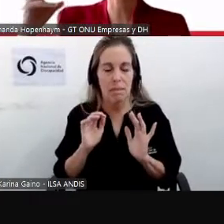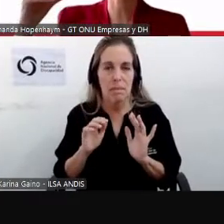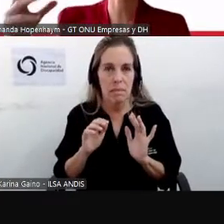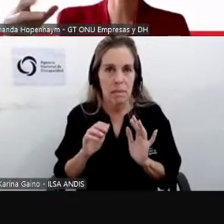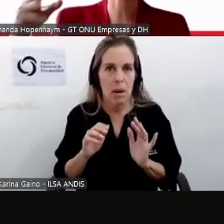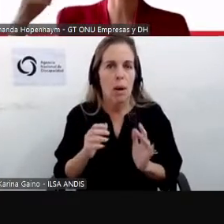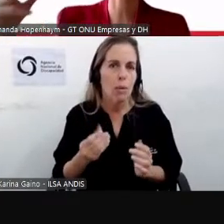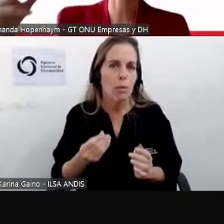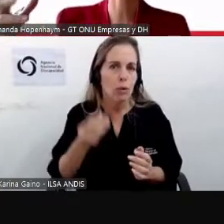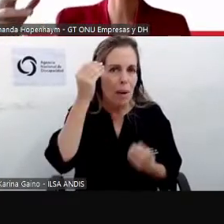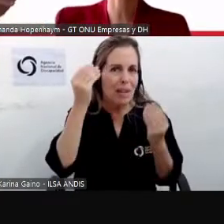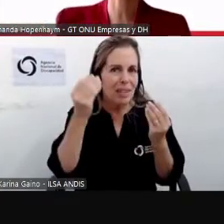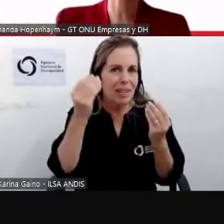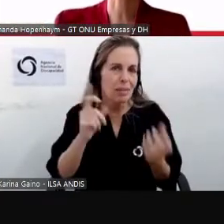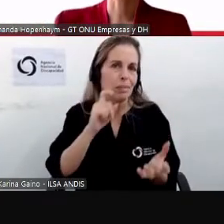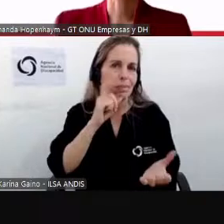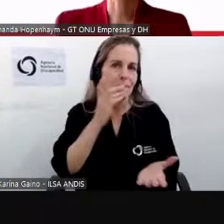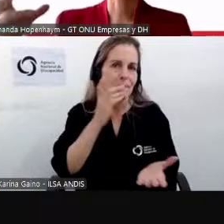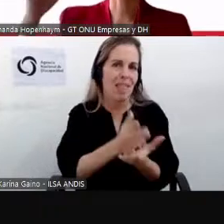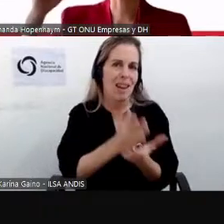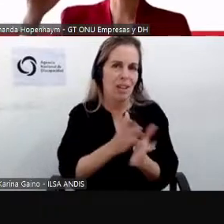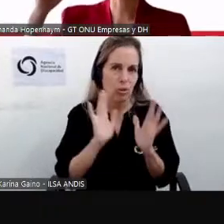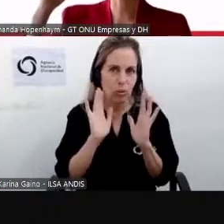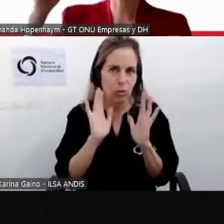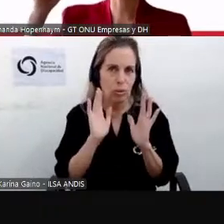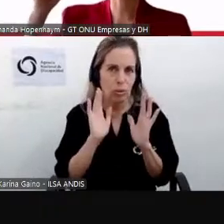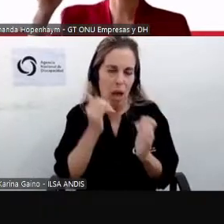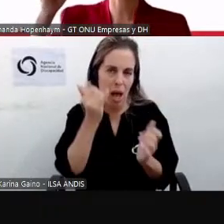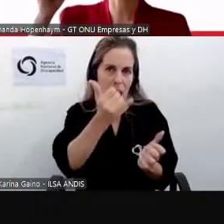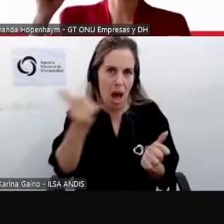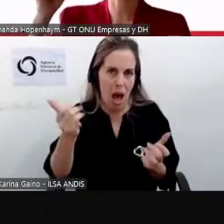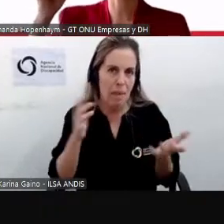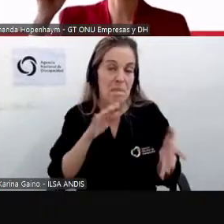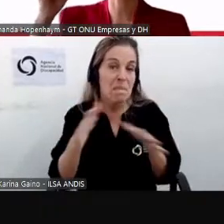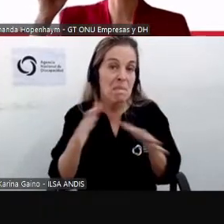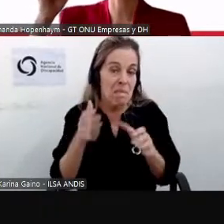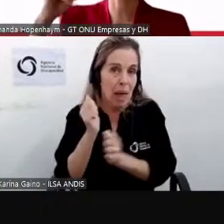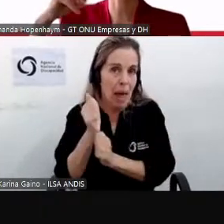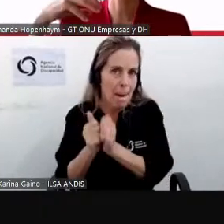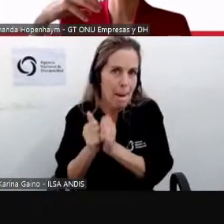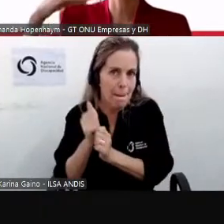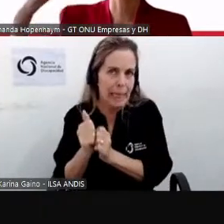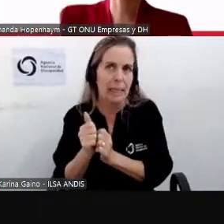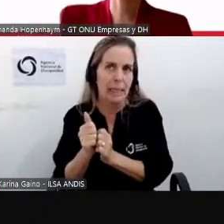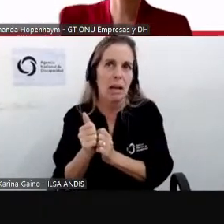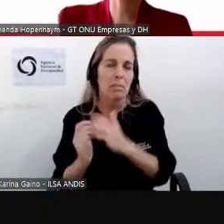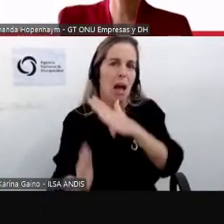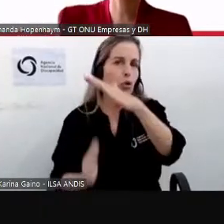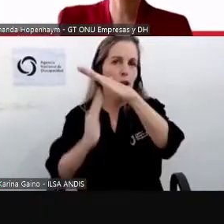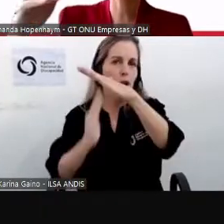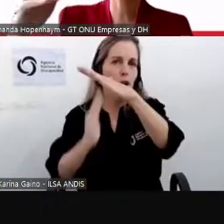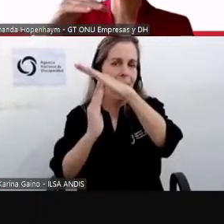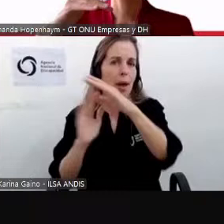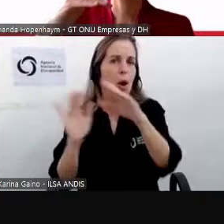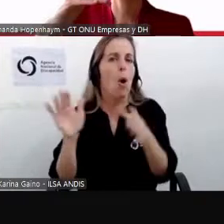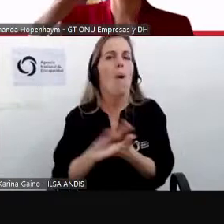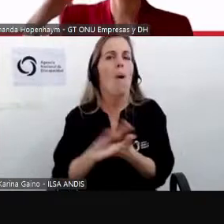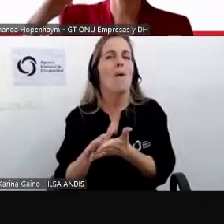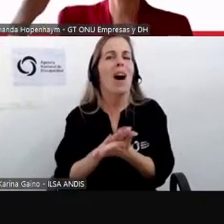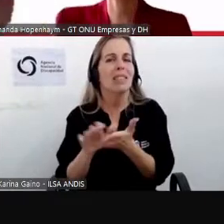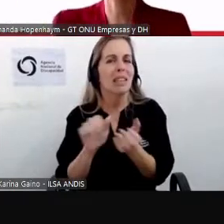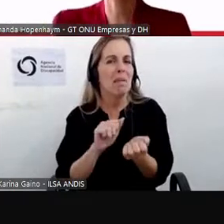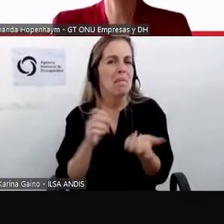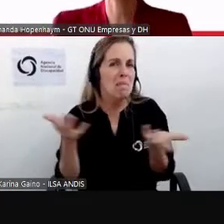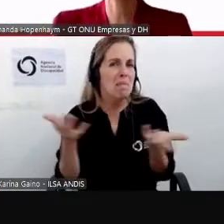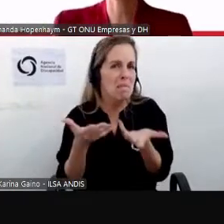specific, very targeted. And we always recommend to hold a predictive process in order to share these results with those really affected or actually affected and other stakeholders, so that they can also inform these mitigation and